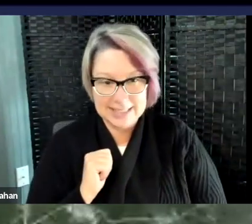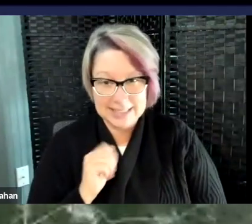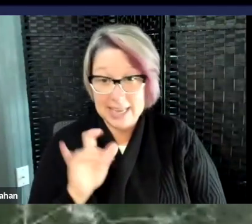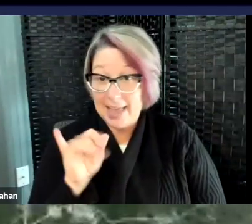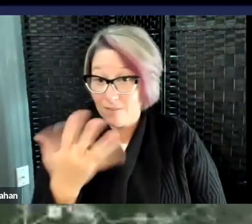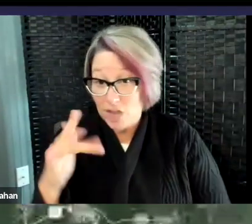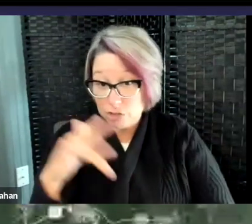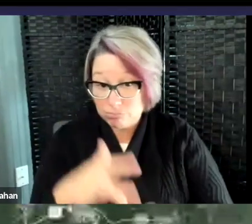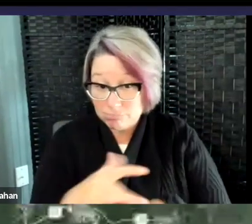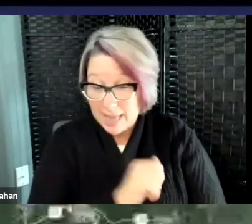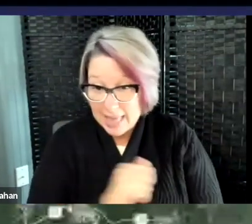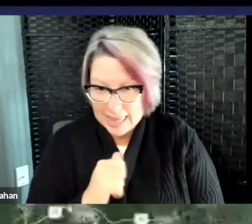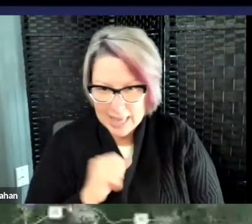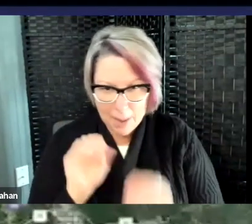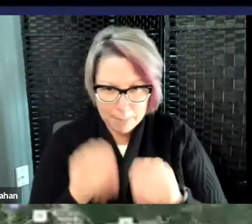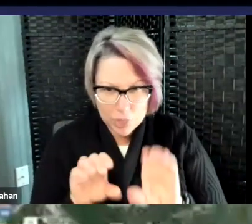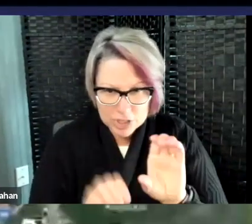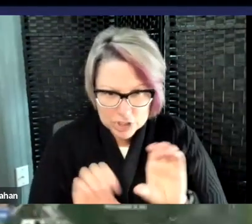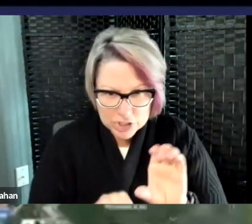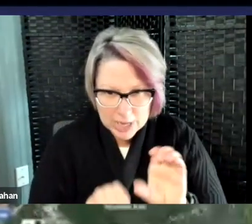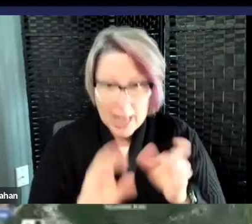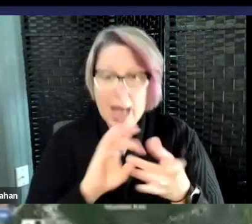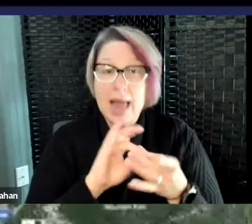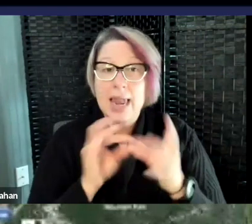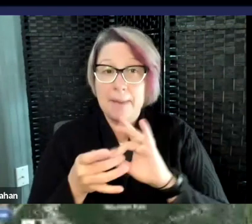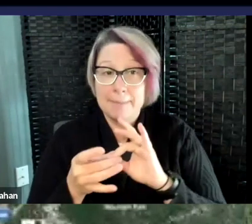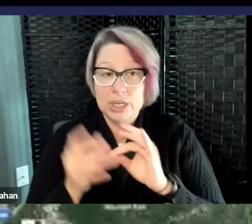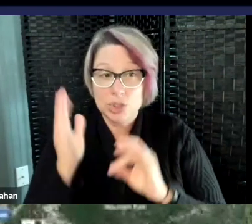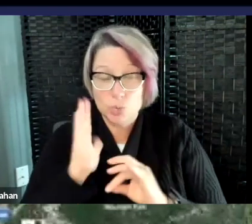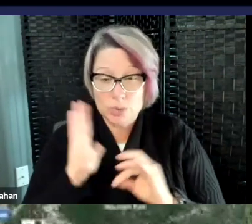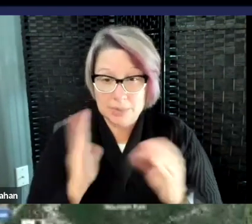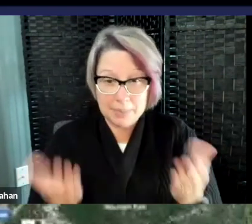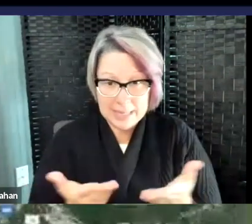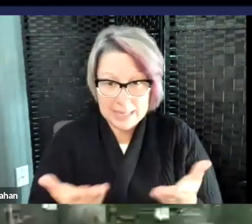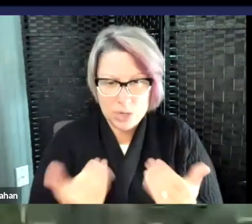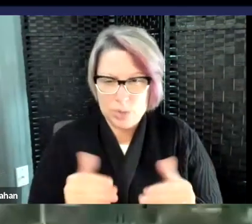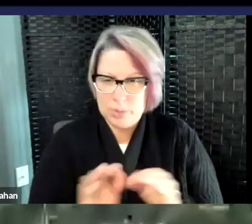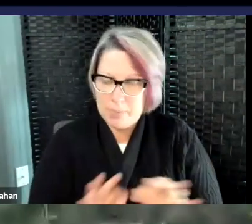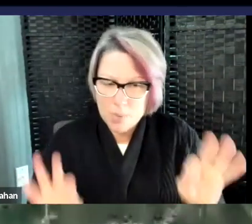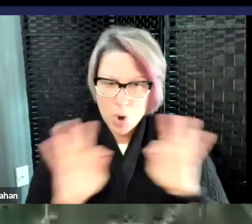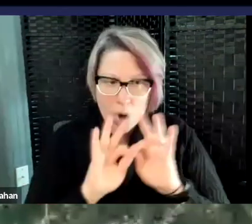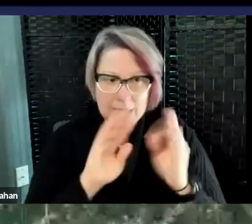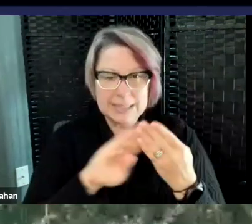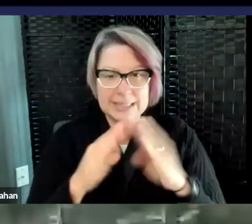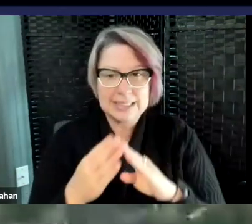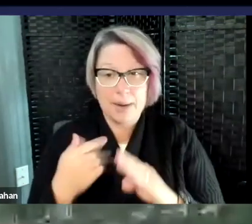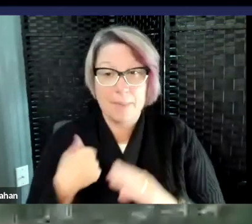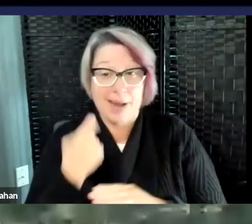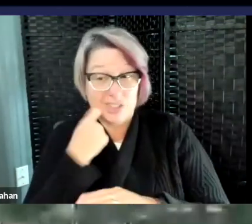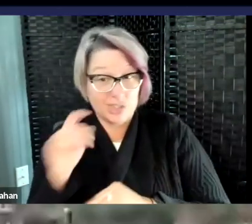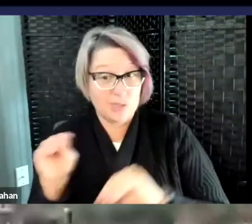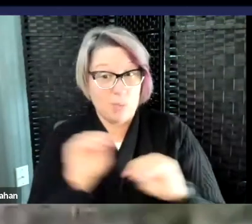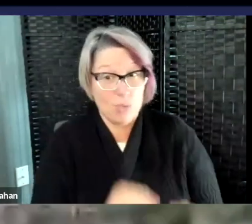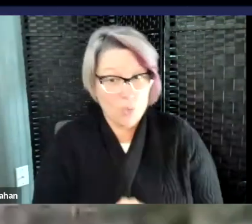Atlanta, Georgia. Let me know. The Olympics used to be here, right? It's a big, important city. But I just moved here. I'm actually from the Midwest.